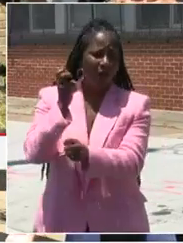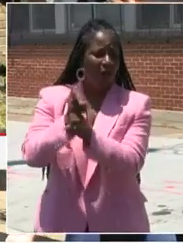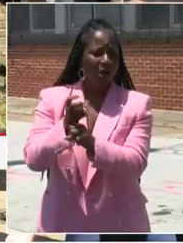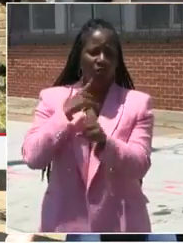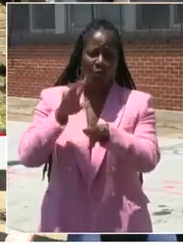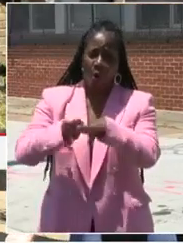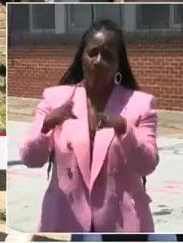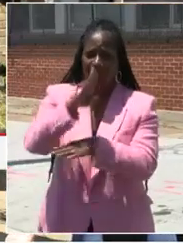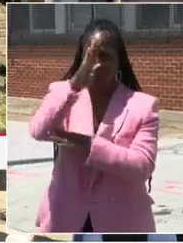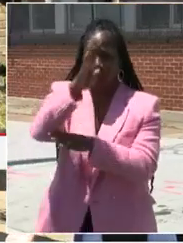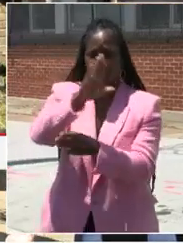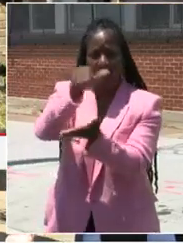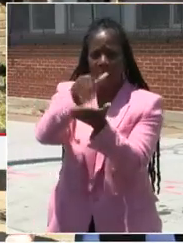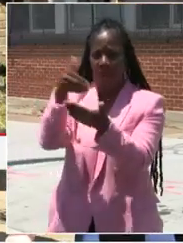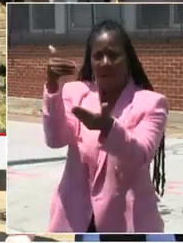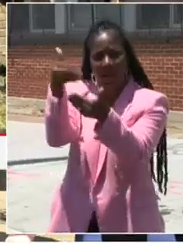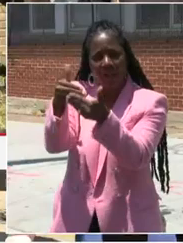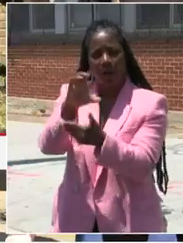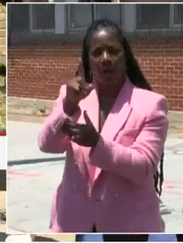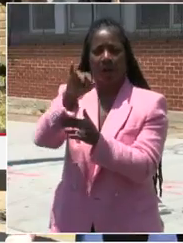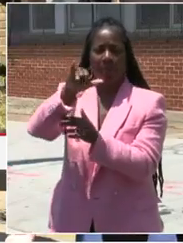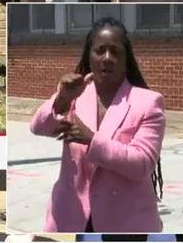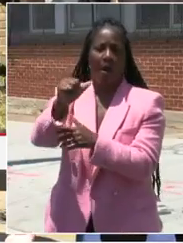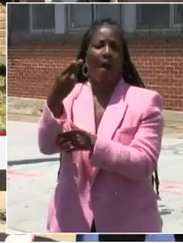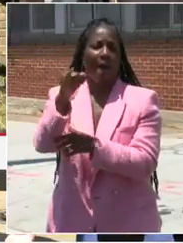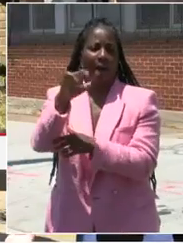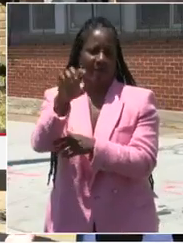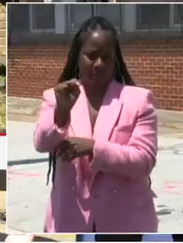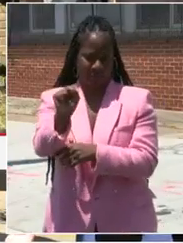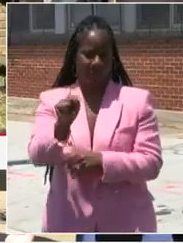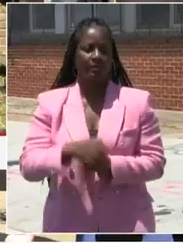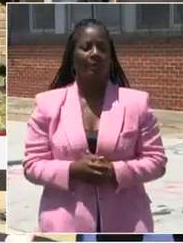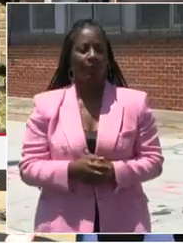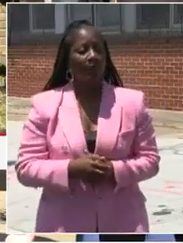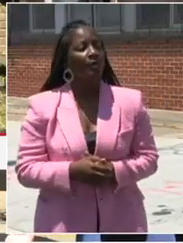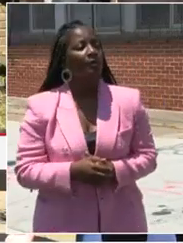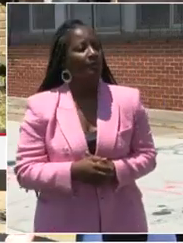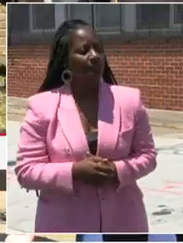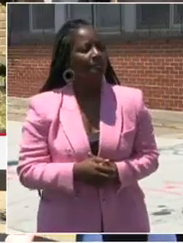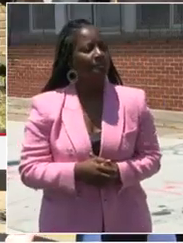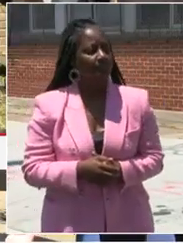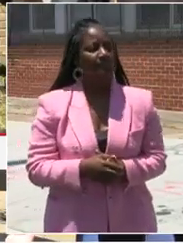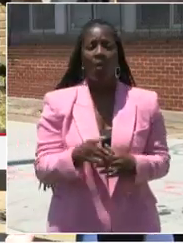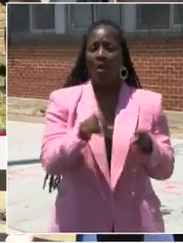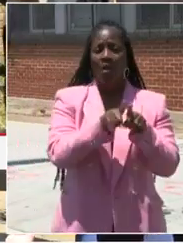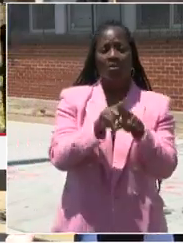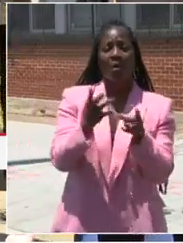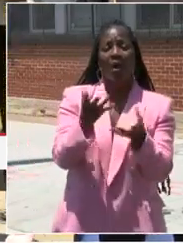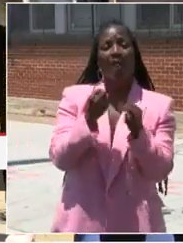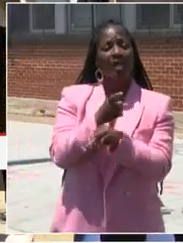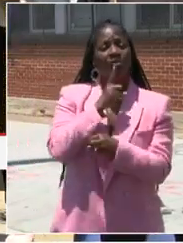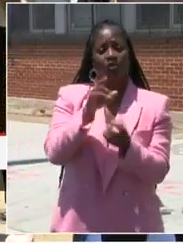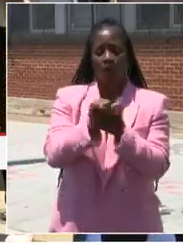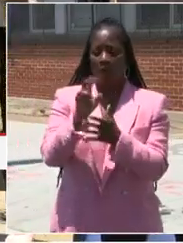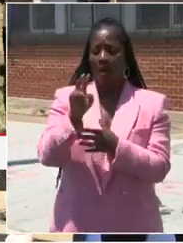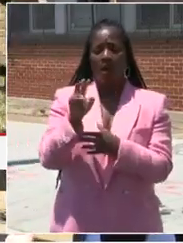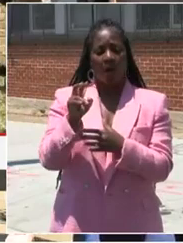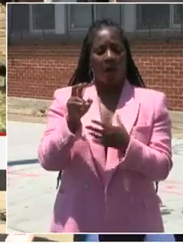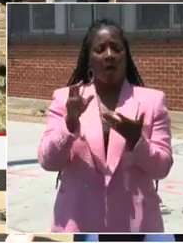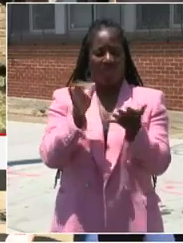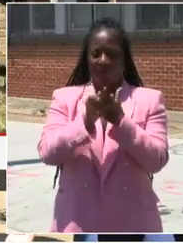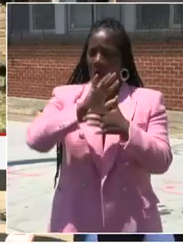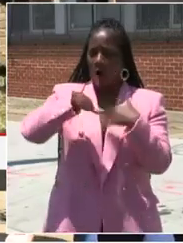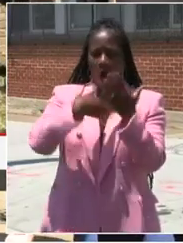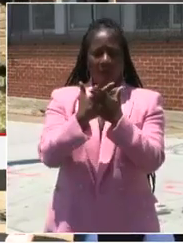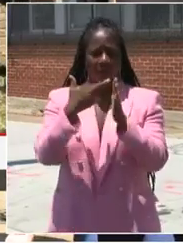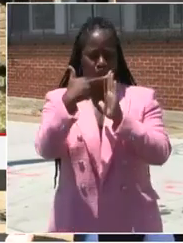a sobering center near Columbia Heights. We also want to make sure that the vending is according to all